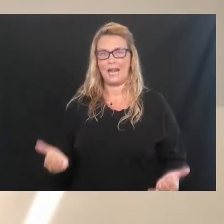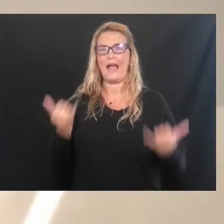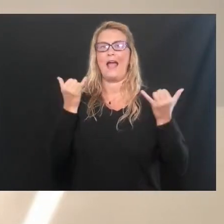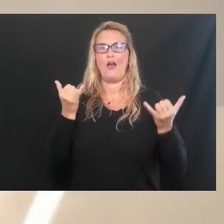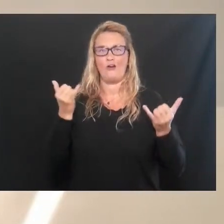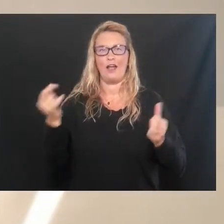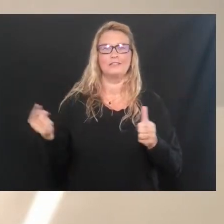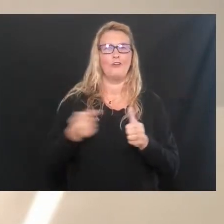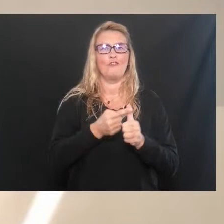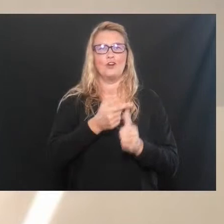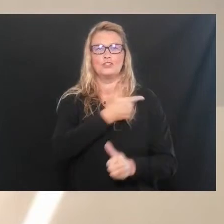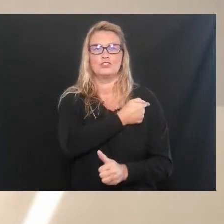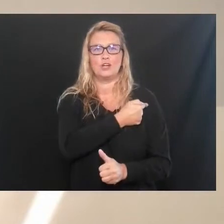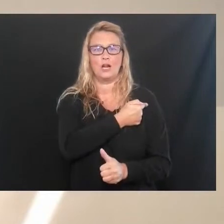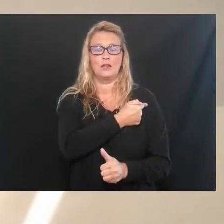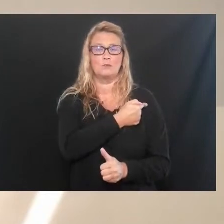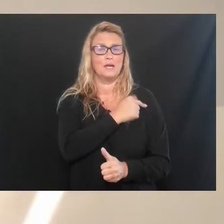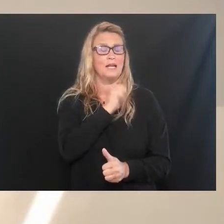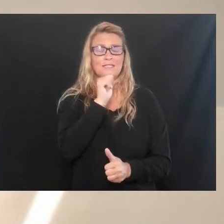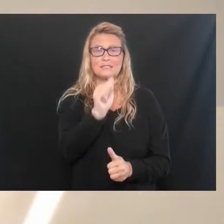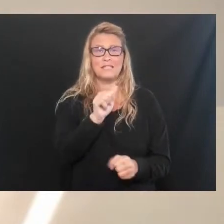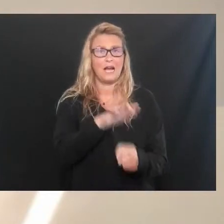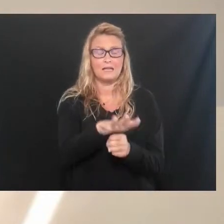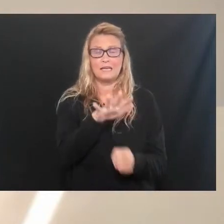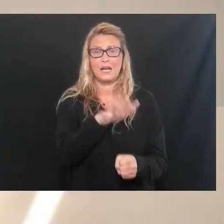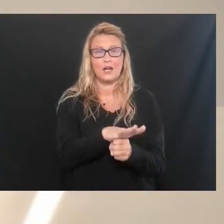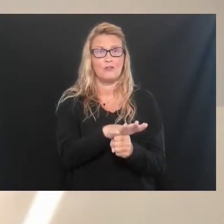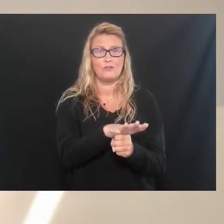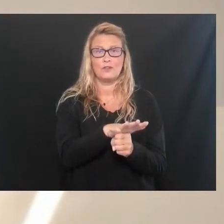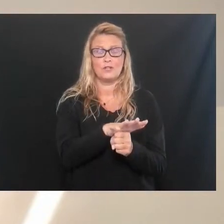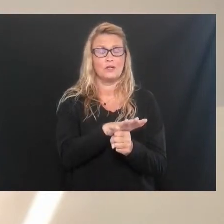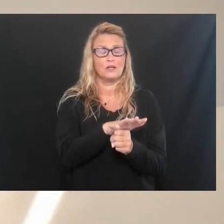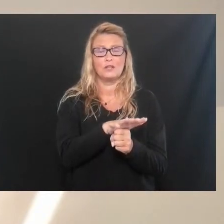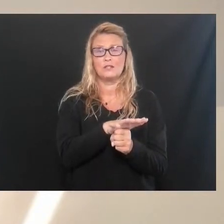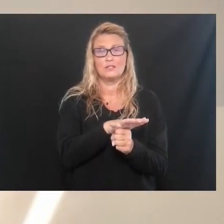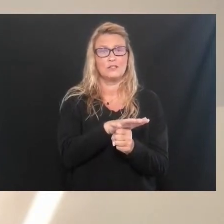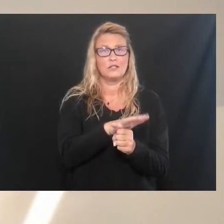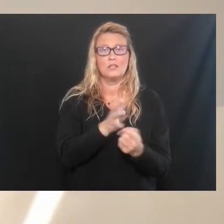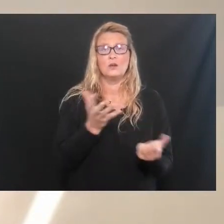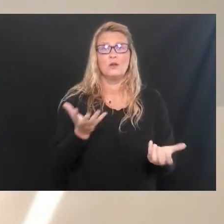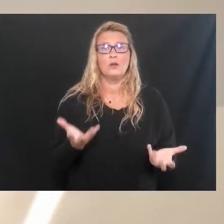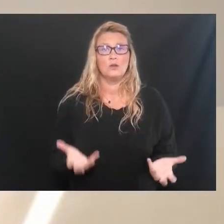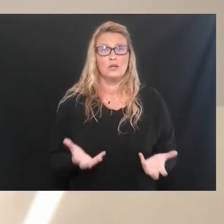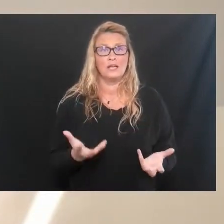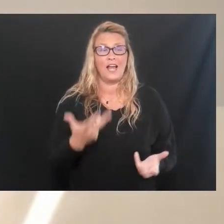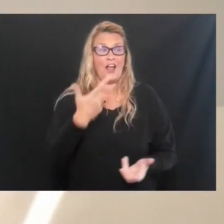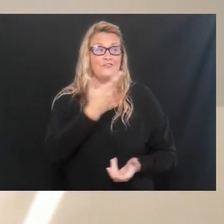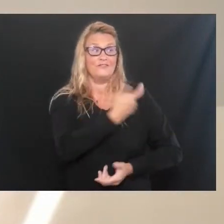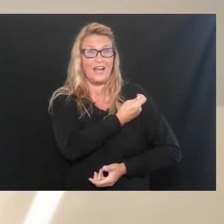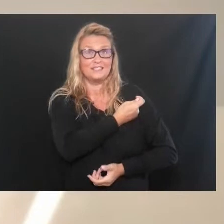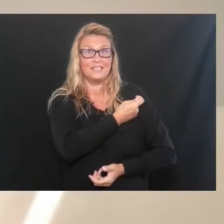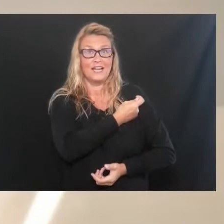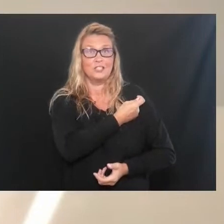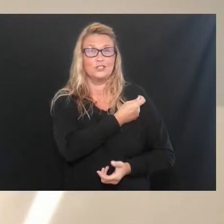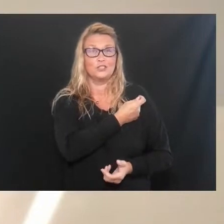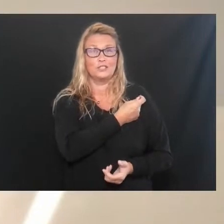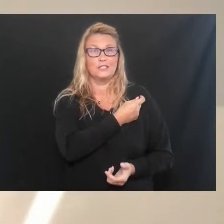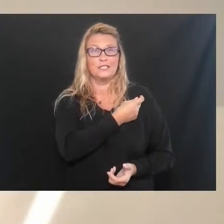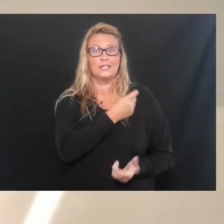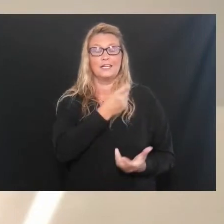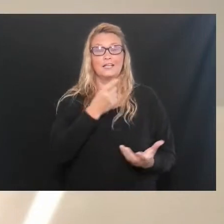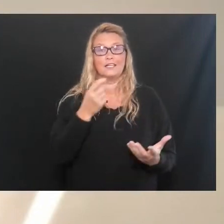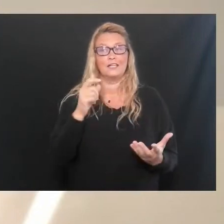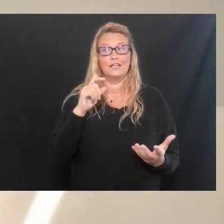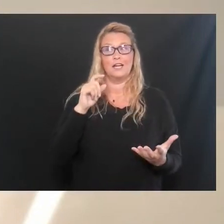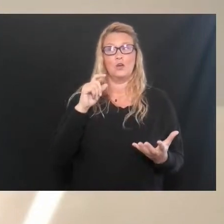first dose, but that is nowhere near the number that we need to be. And vaccination is, as pointed out by